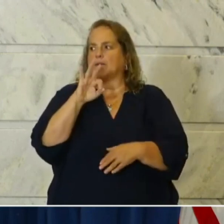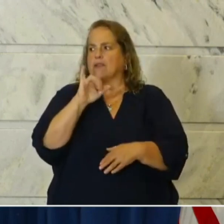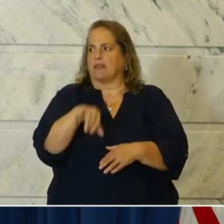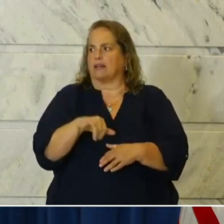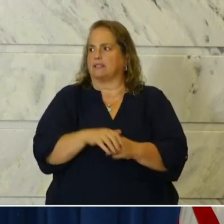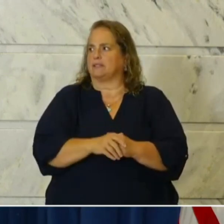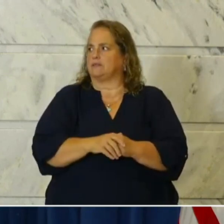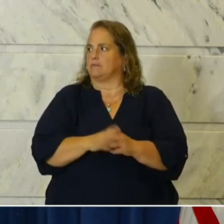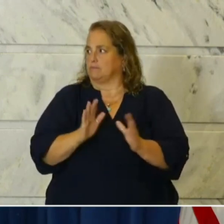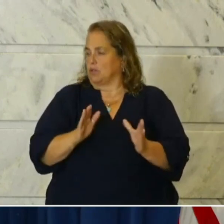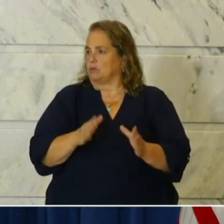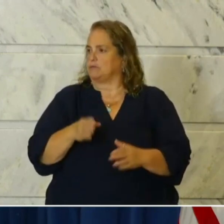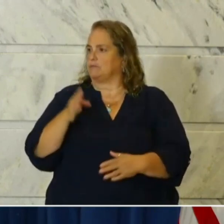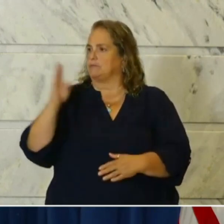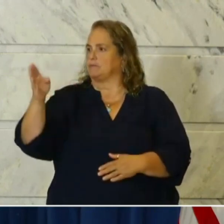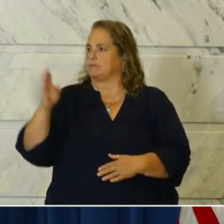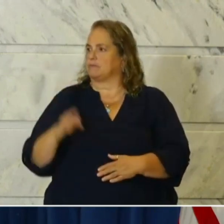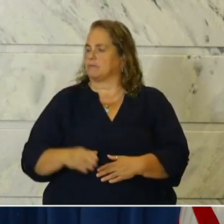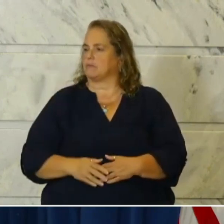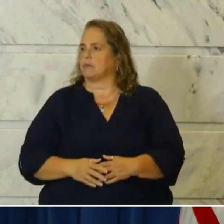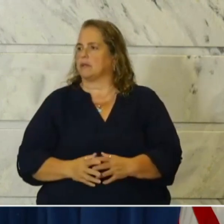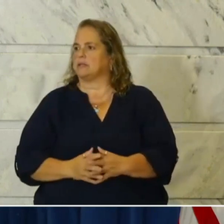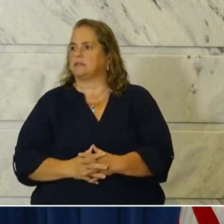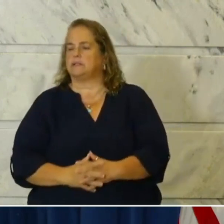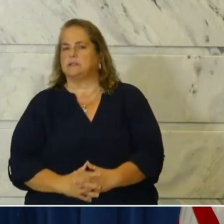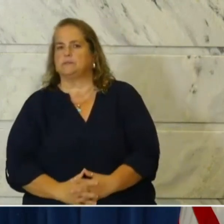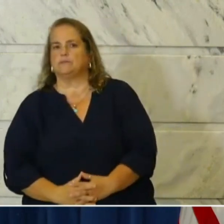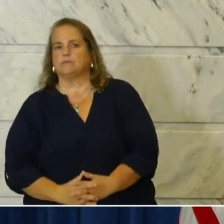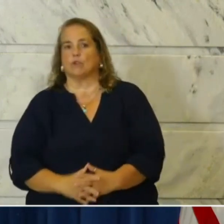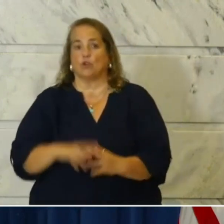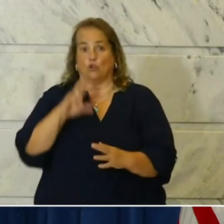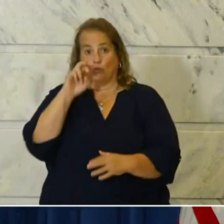All right, Joe, bring us home.